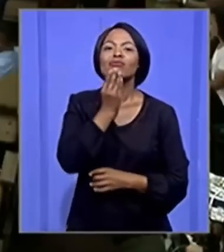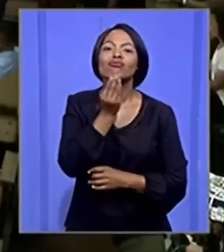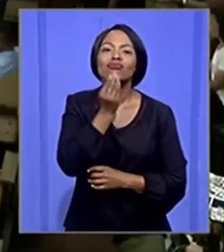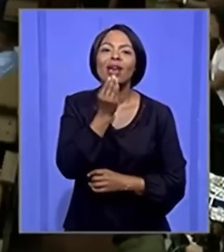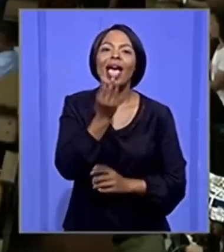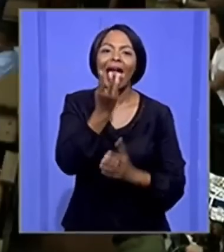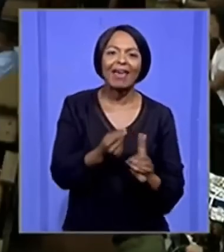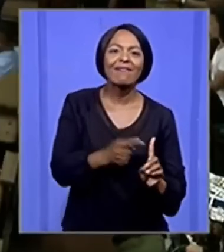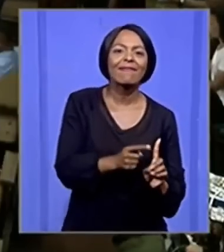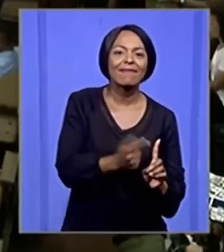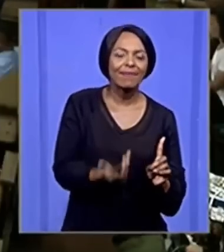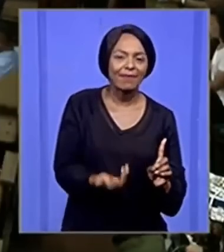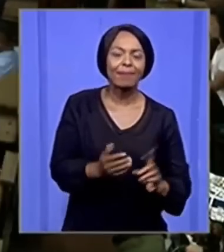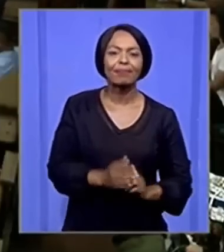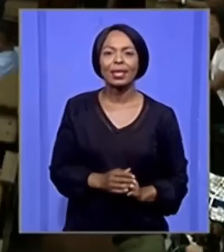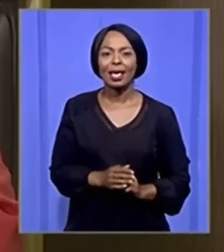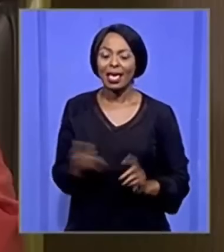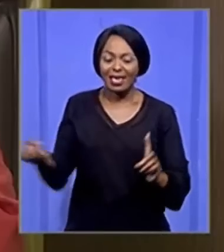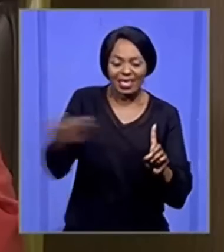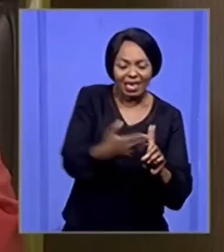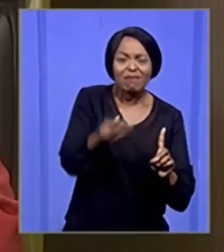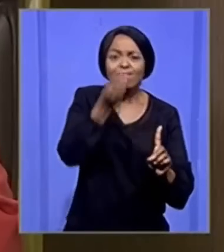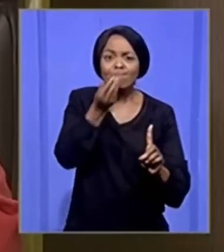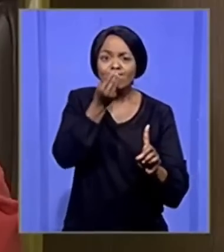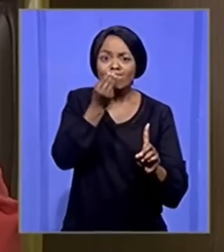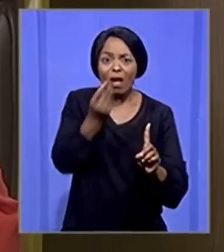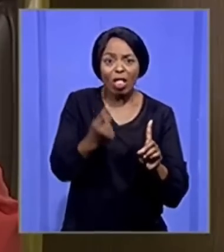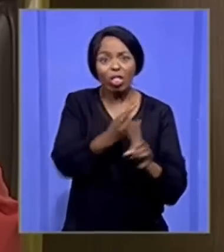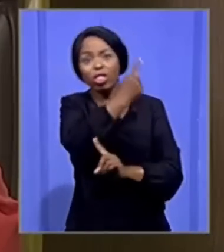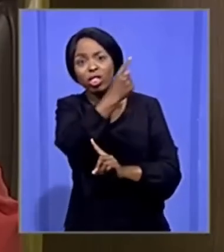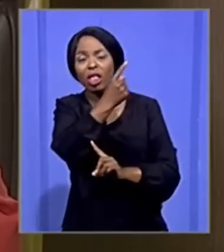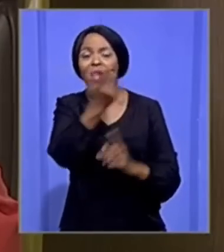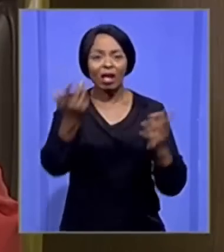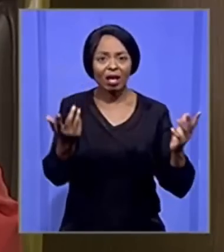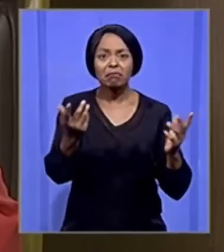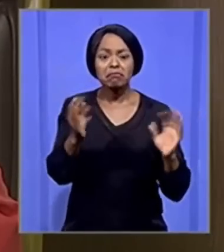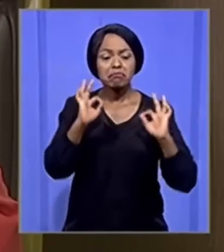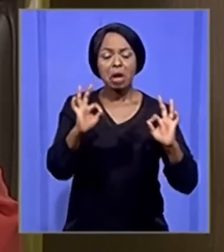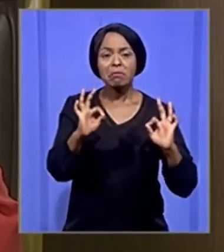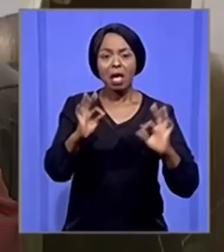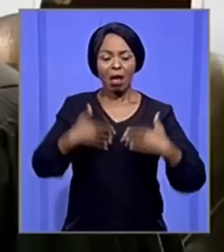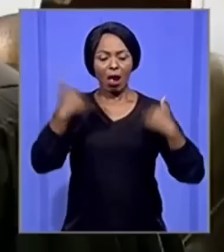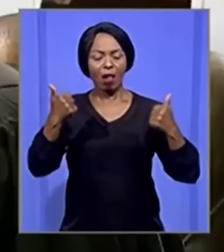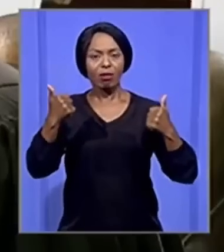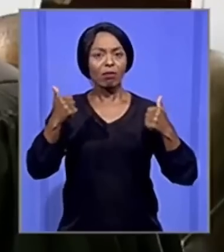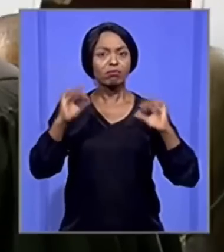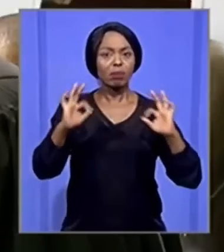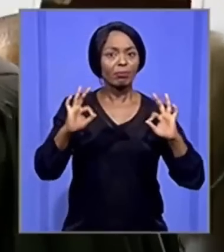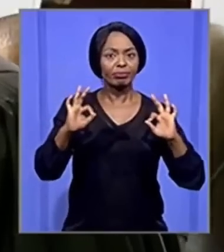to him will spike his sugar level. They have not taken that into consideration.